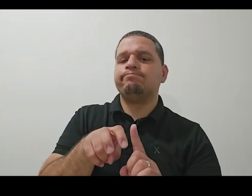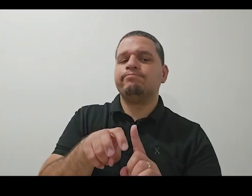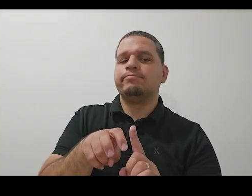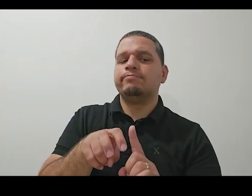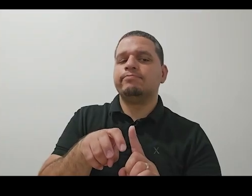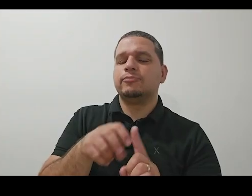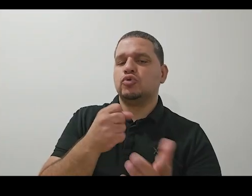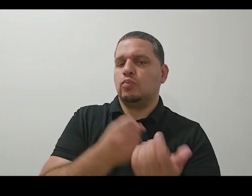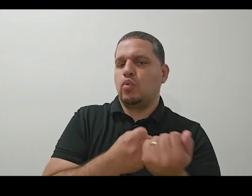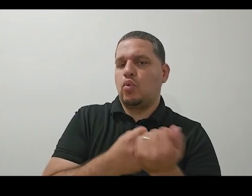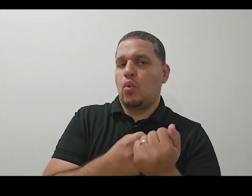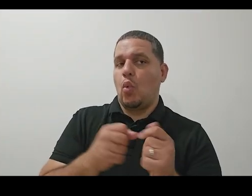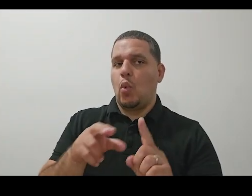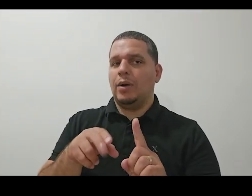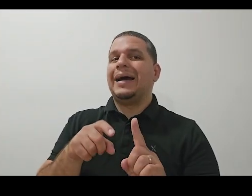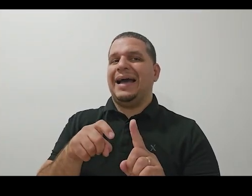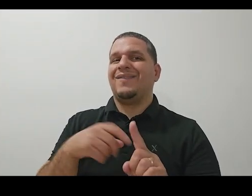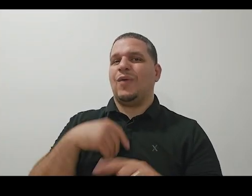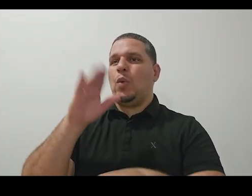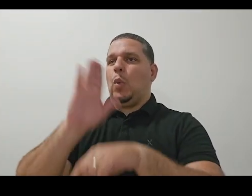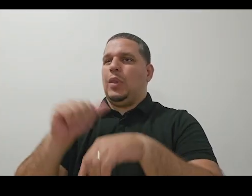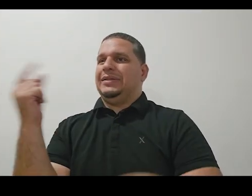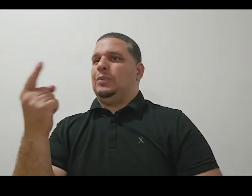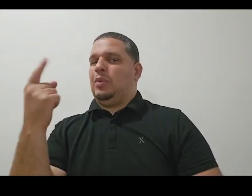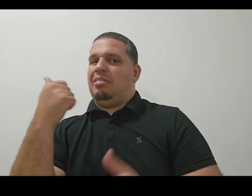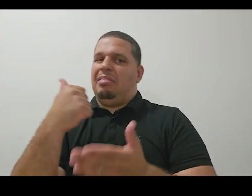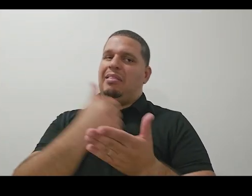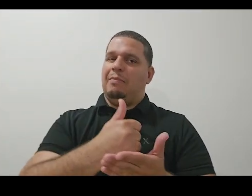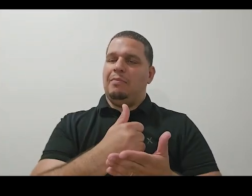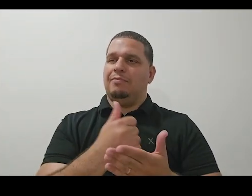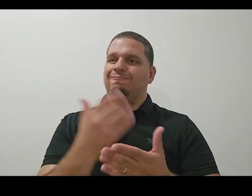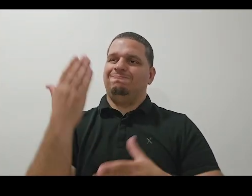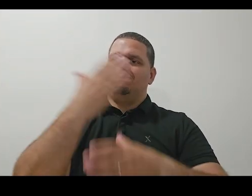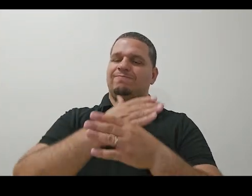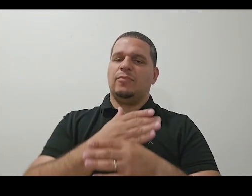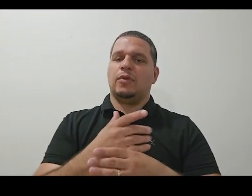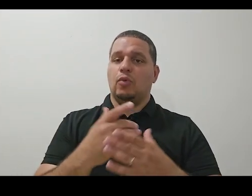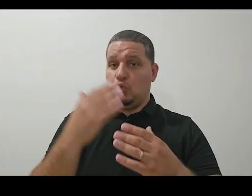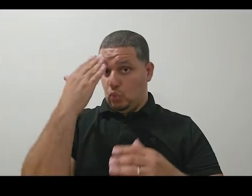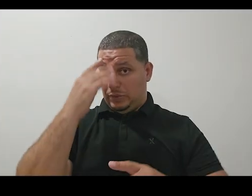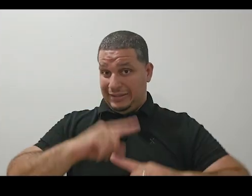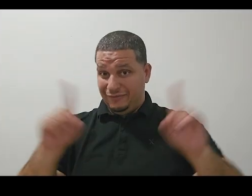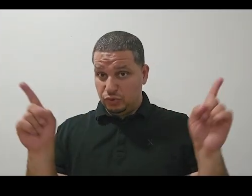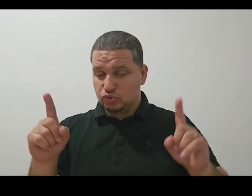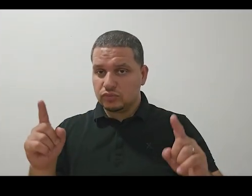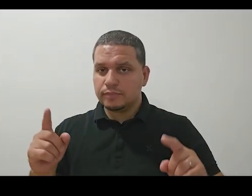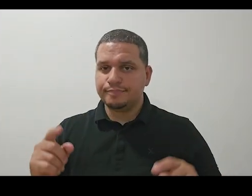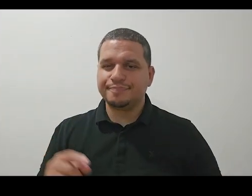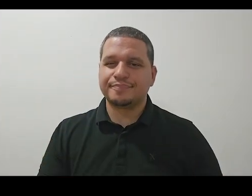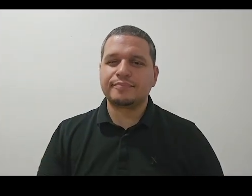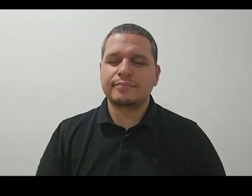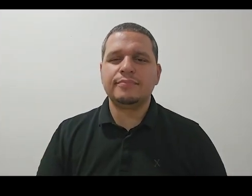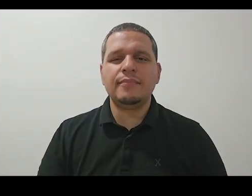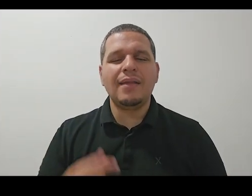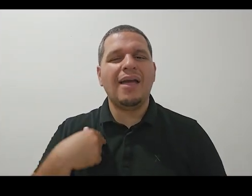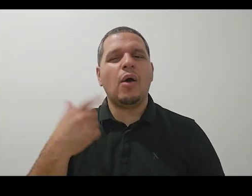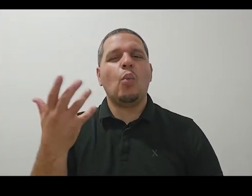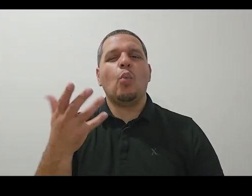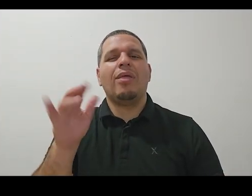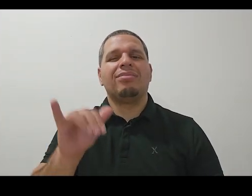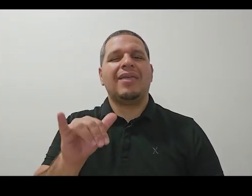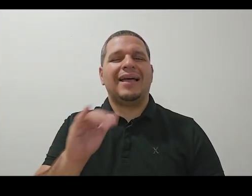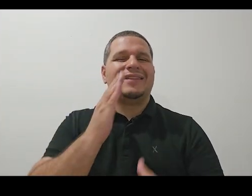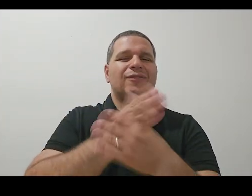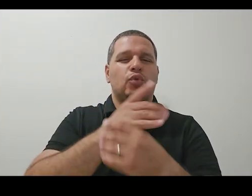person, and what does it look like when I need to call somebody and have intervention arrive, mobile crisis, whomever.